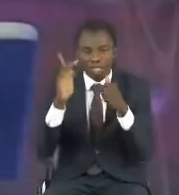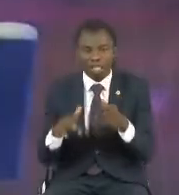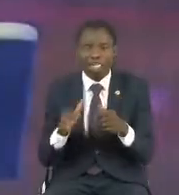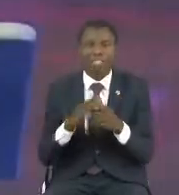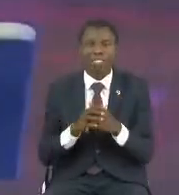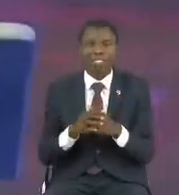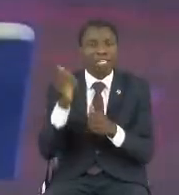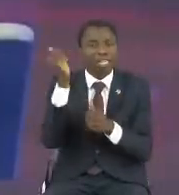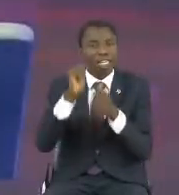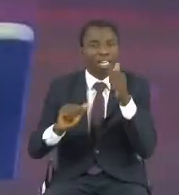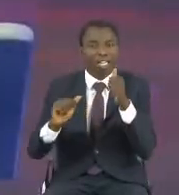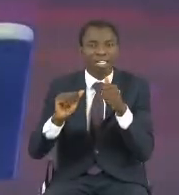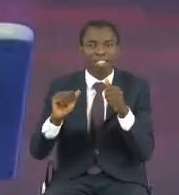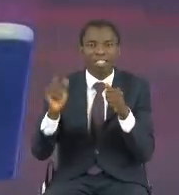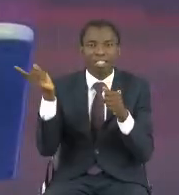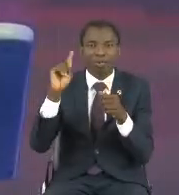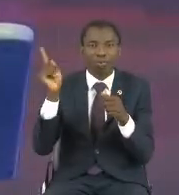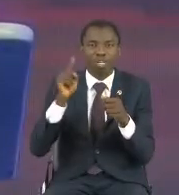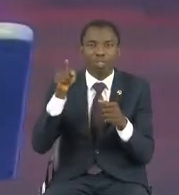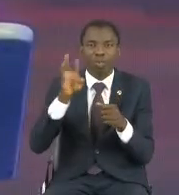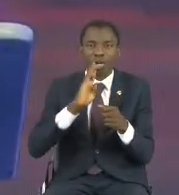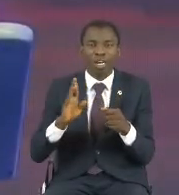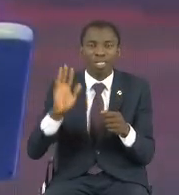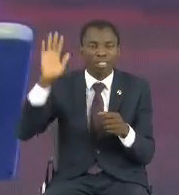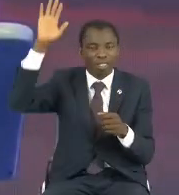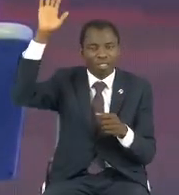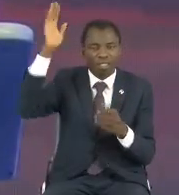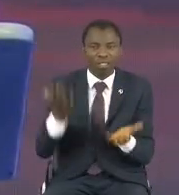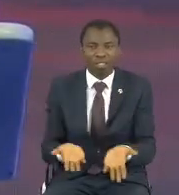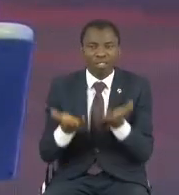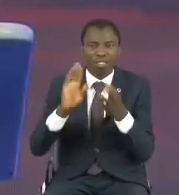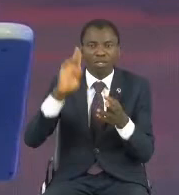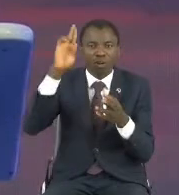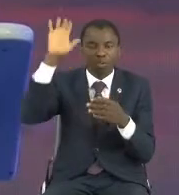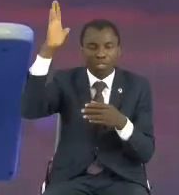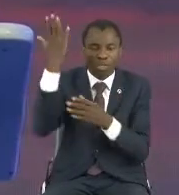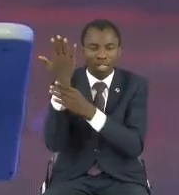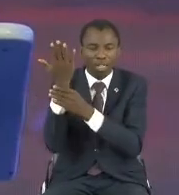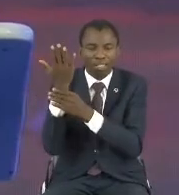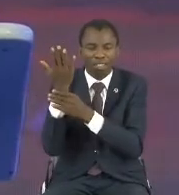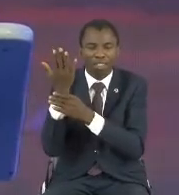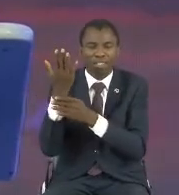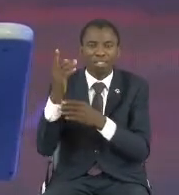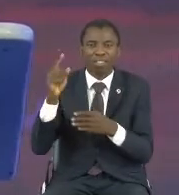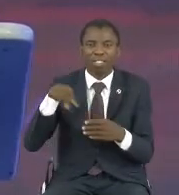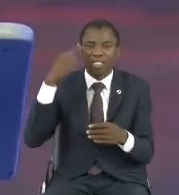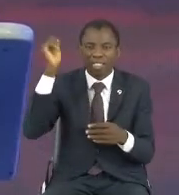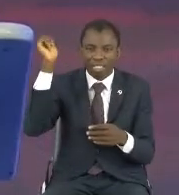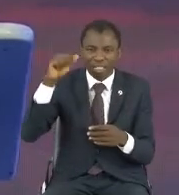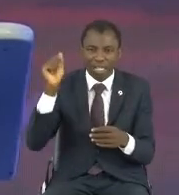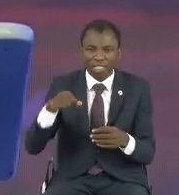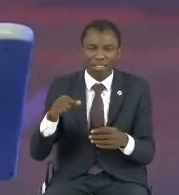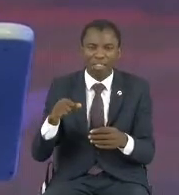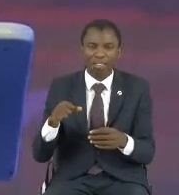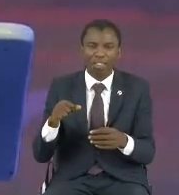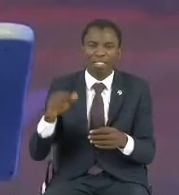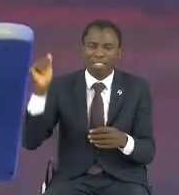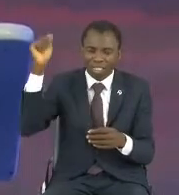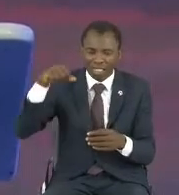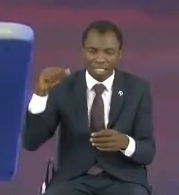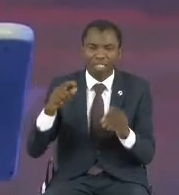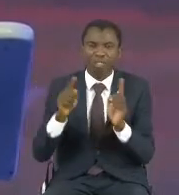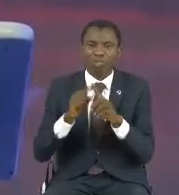you are, raise up that hand. You're saying yes, yes, yes to